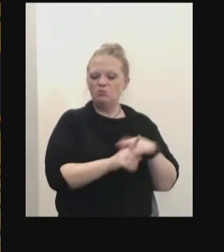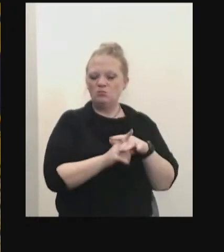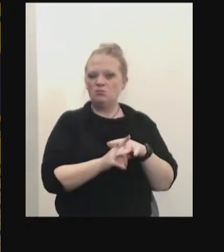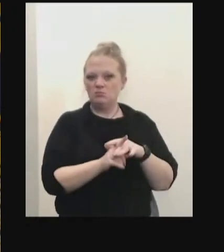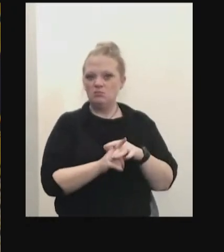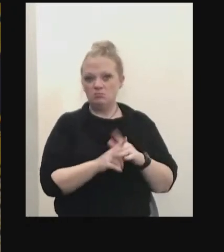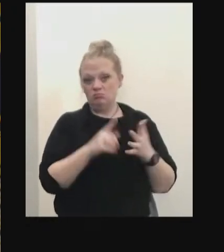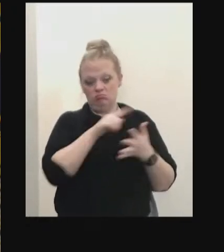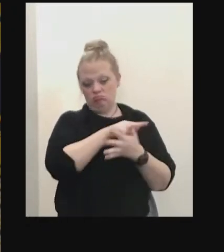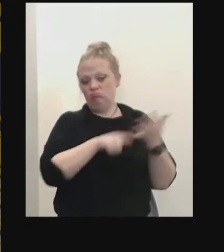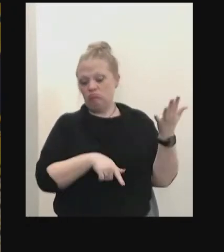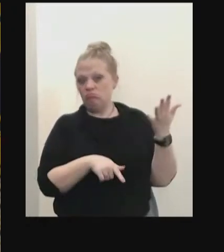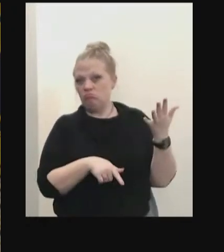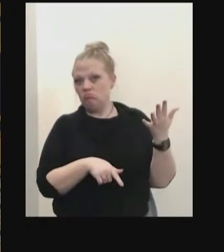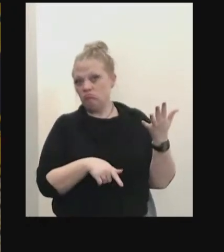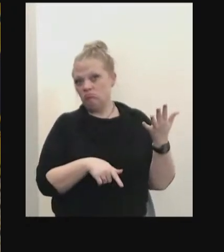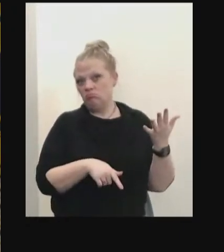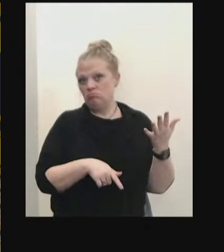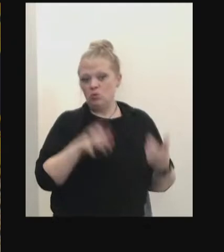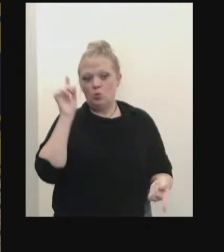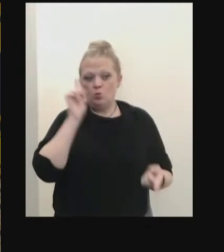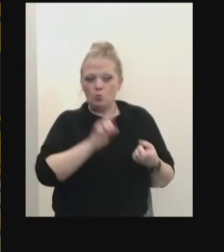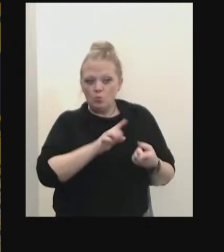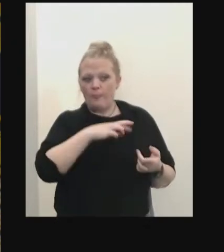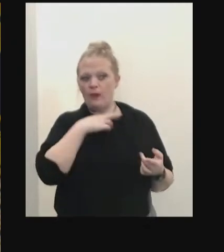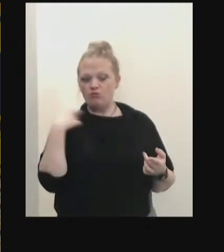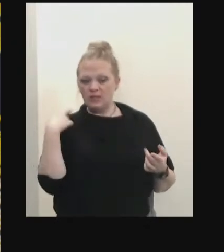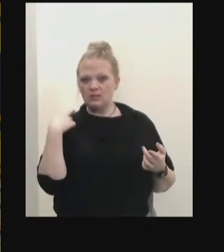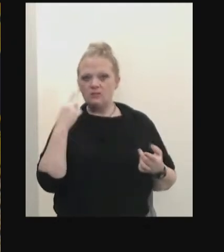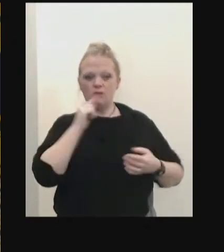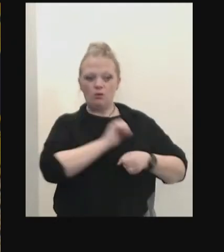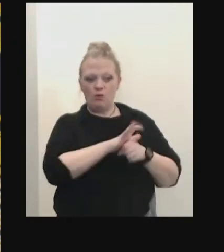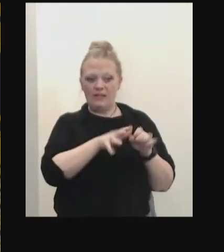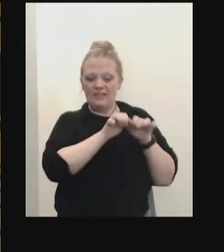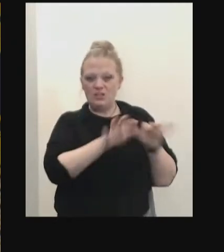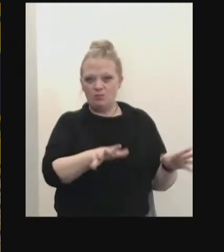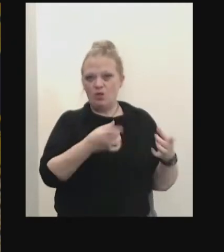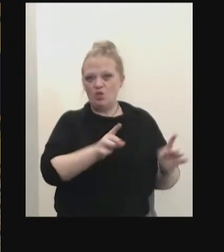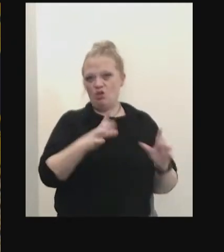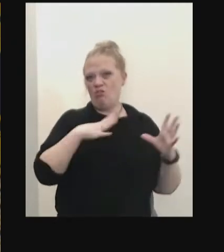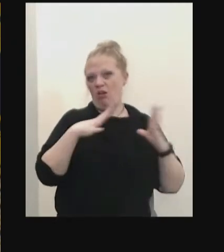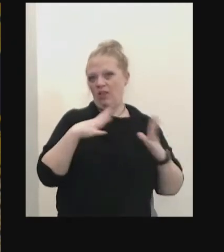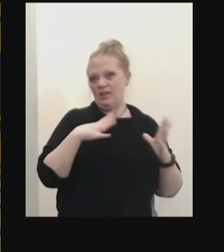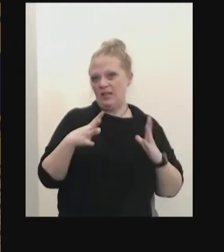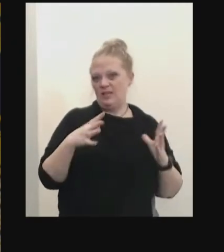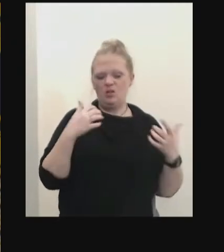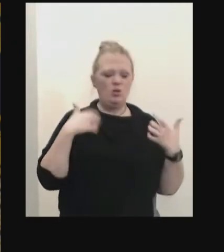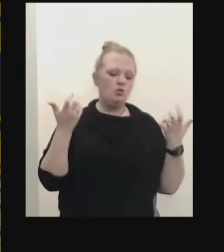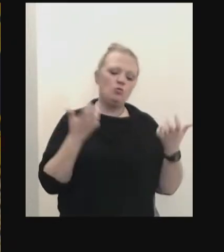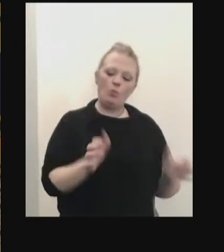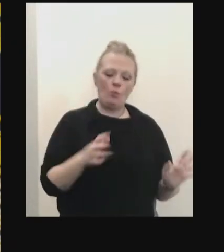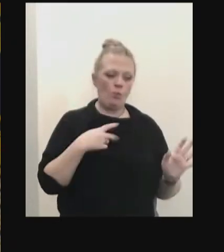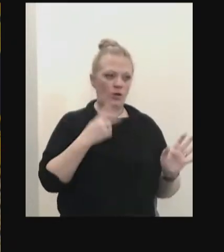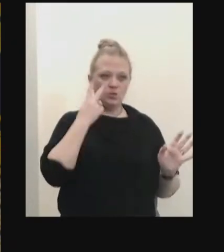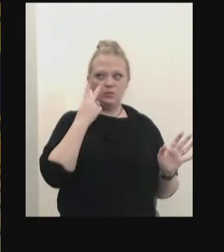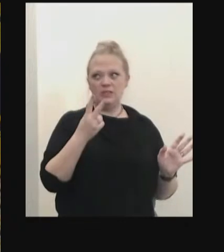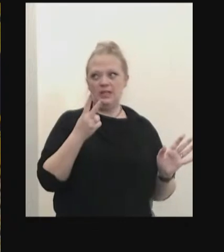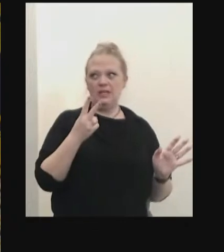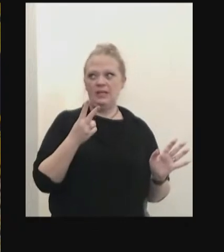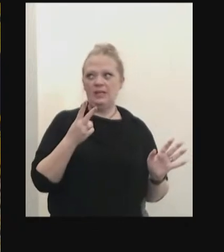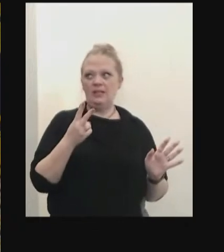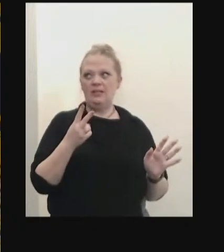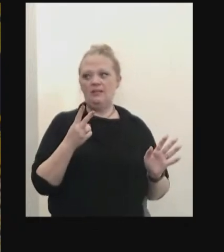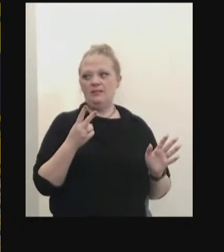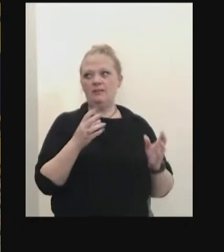do to decrease the risk of COVID-19 spread during the holidays. We don't want to see, another surge